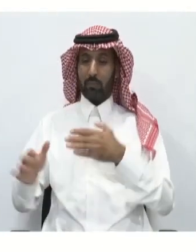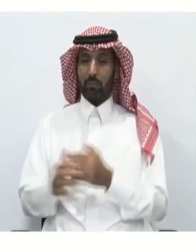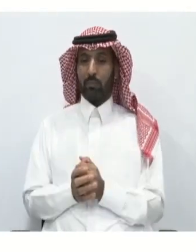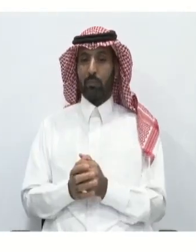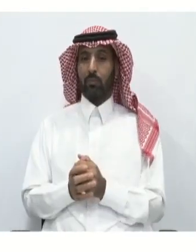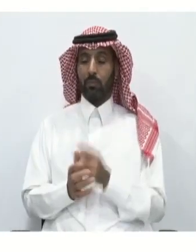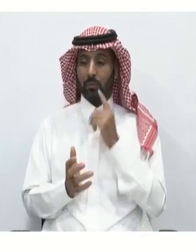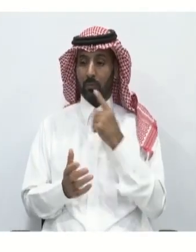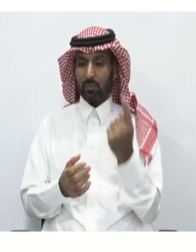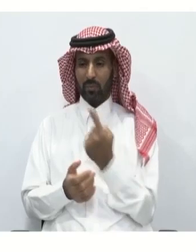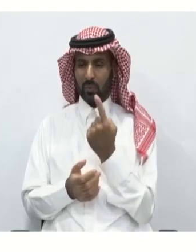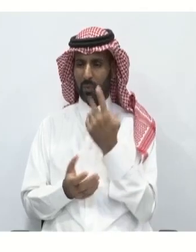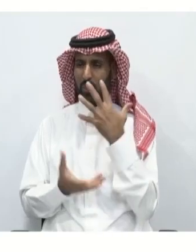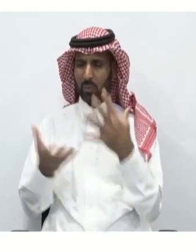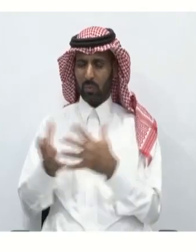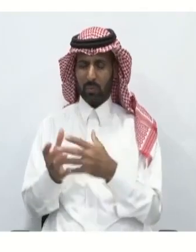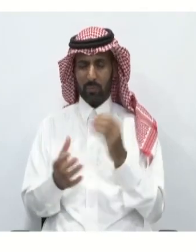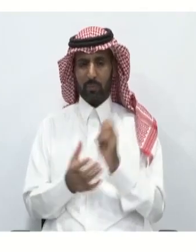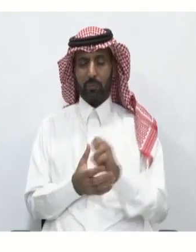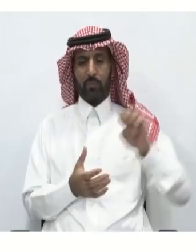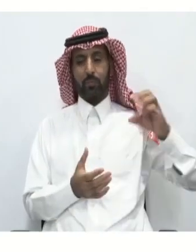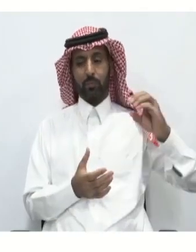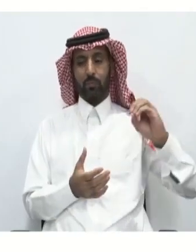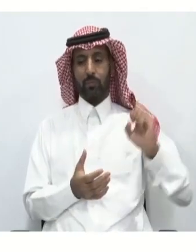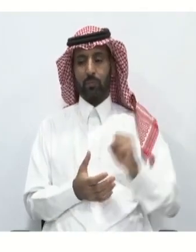disturb the local ecosystem?